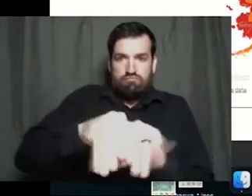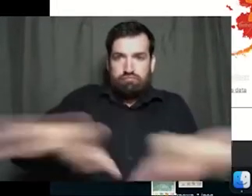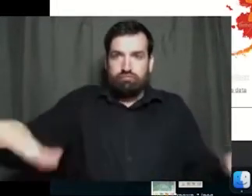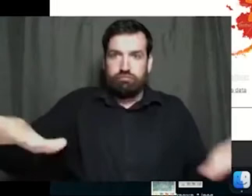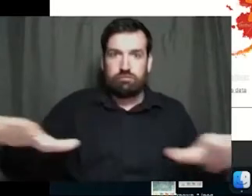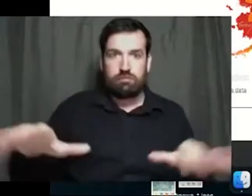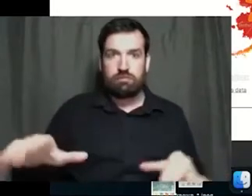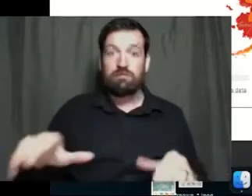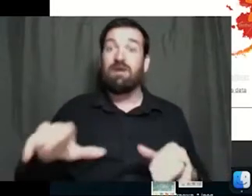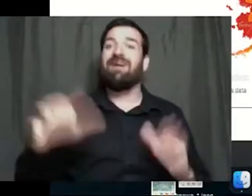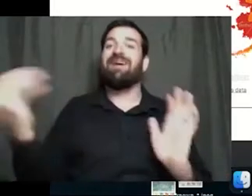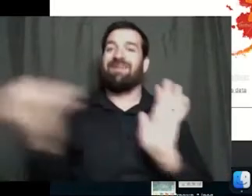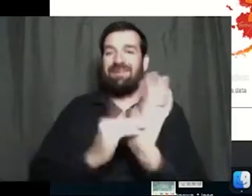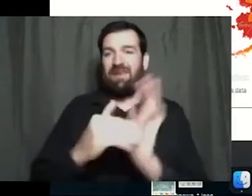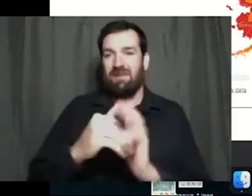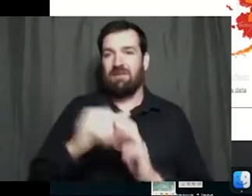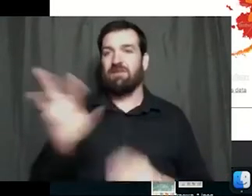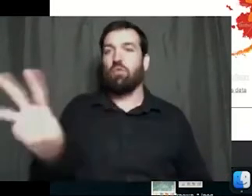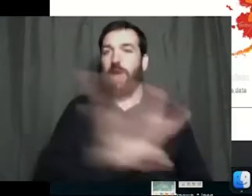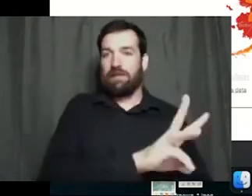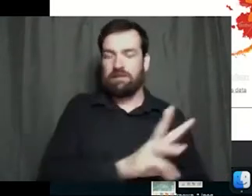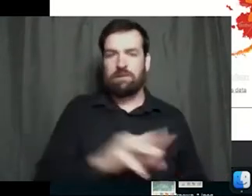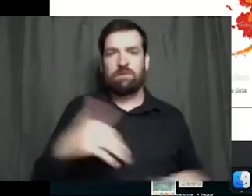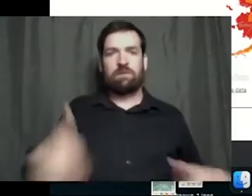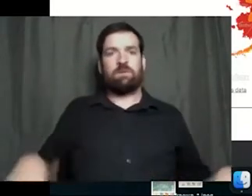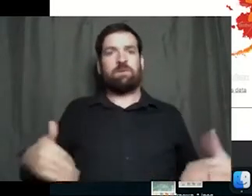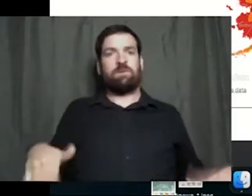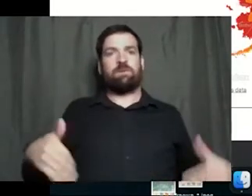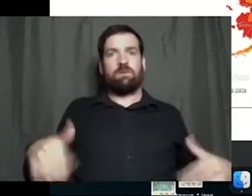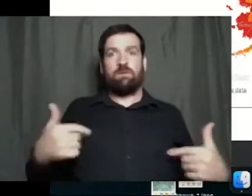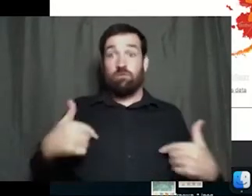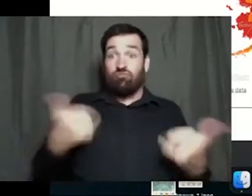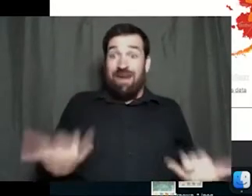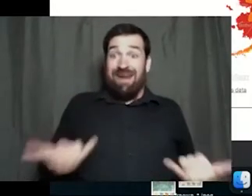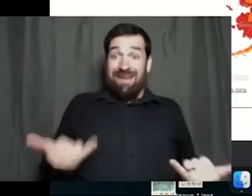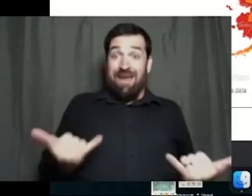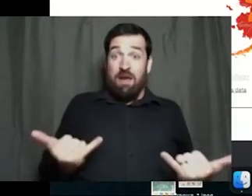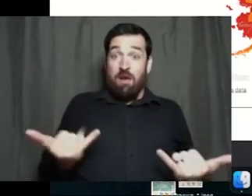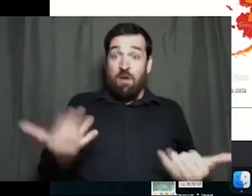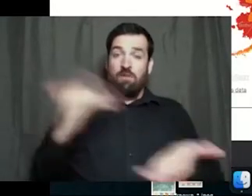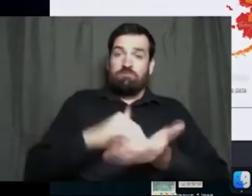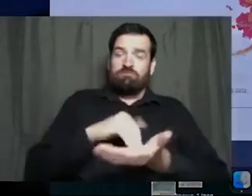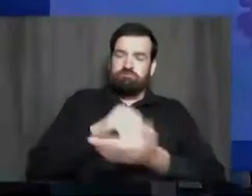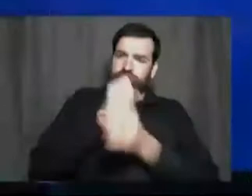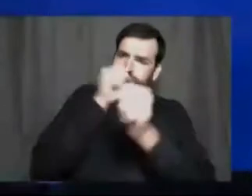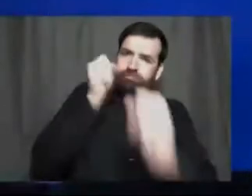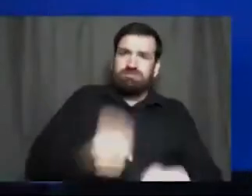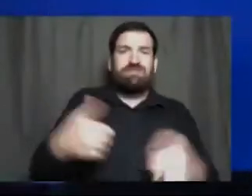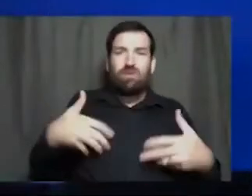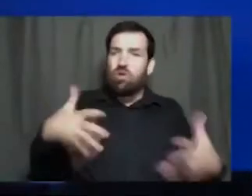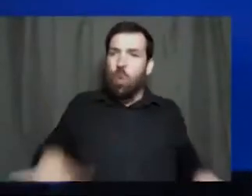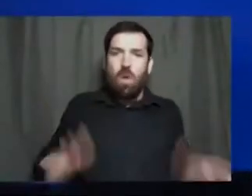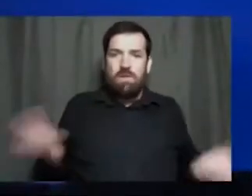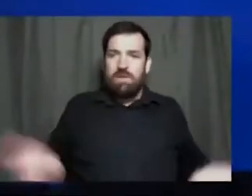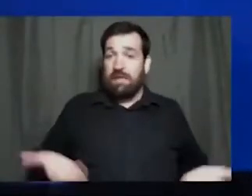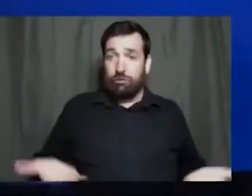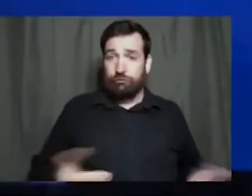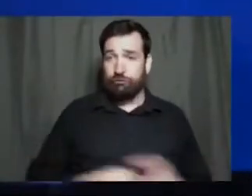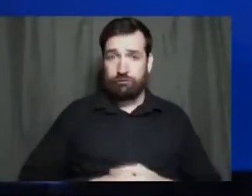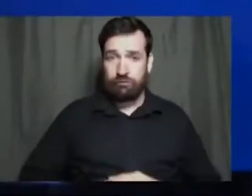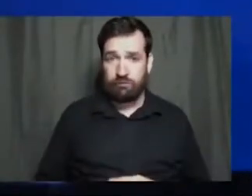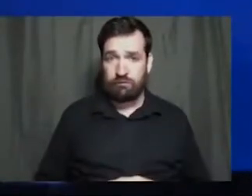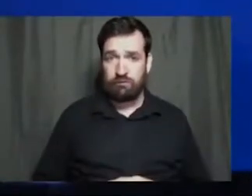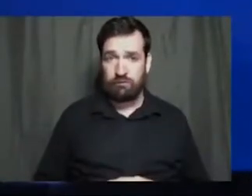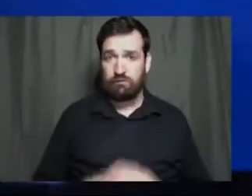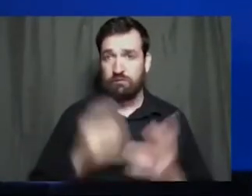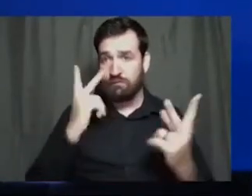look at that map and you're like, yeah, we're kind of at the epicenter of this wave. That's not who and what you want to be. And we're seeing it more